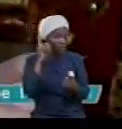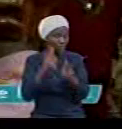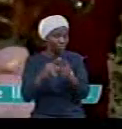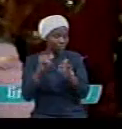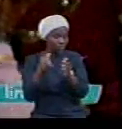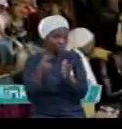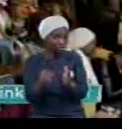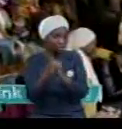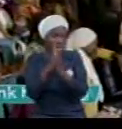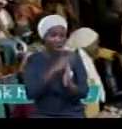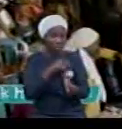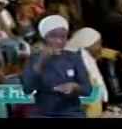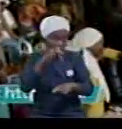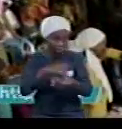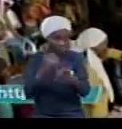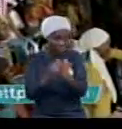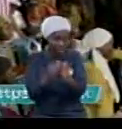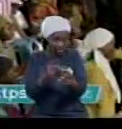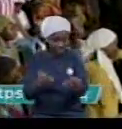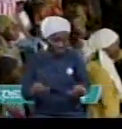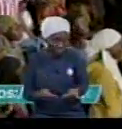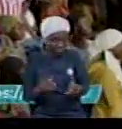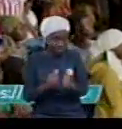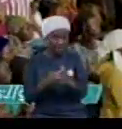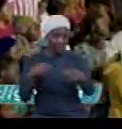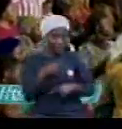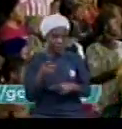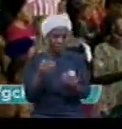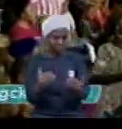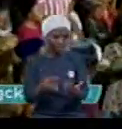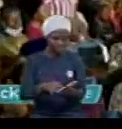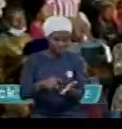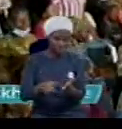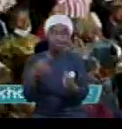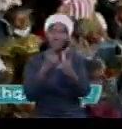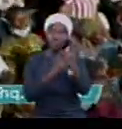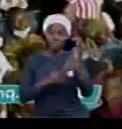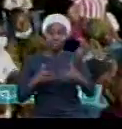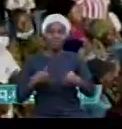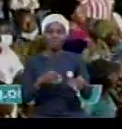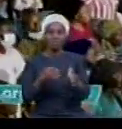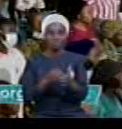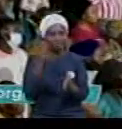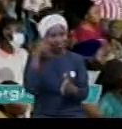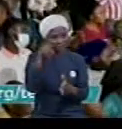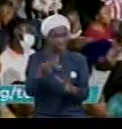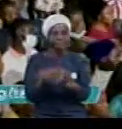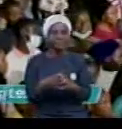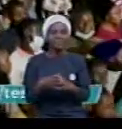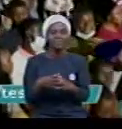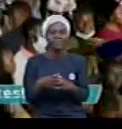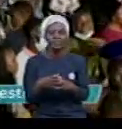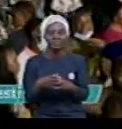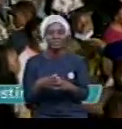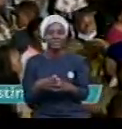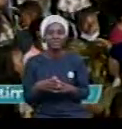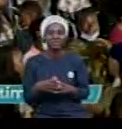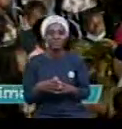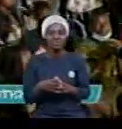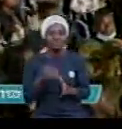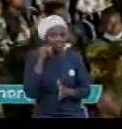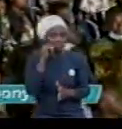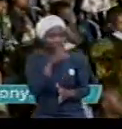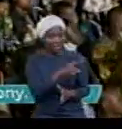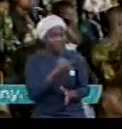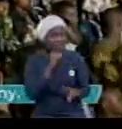area. Check. The Lord has done it. The Lord has done it. As she's not going back